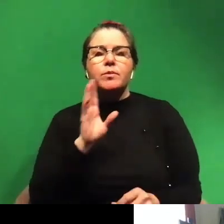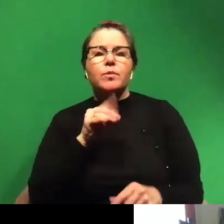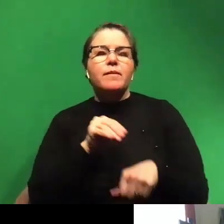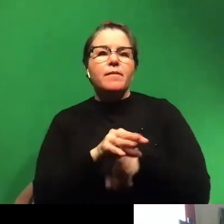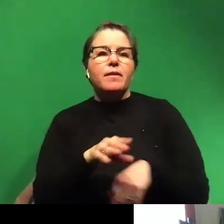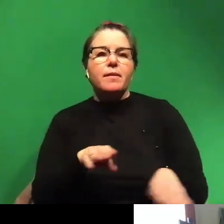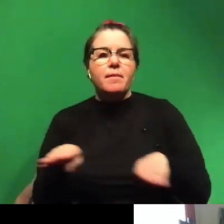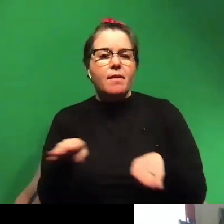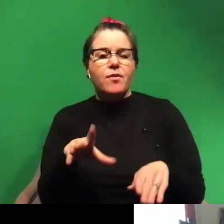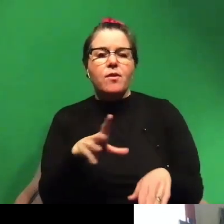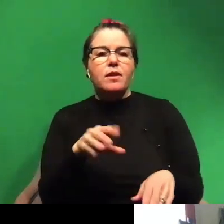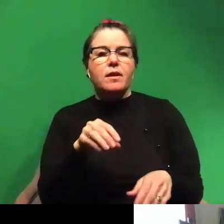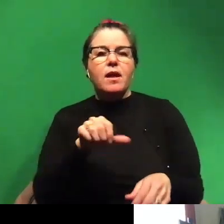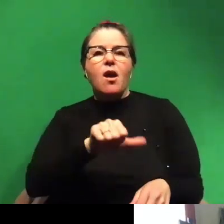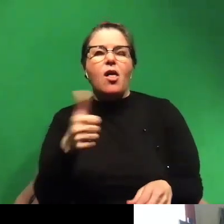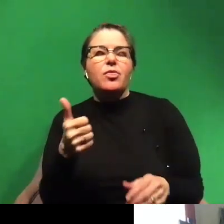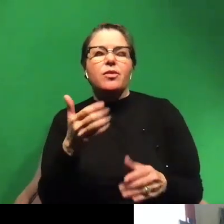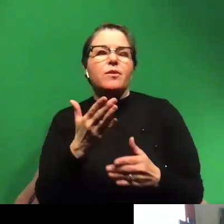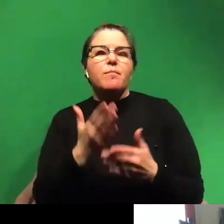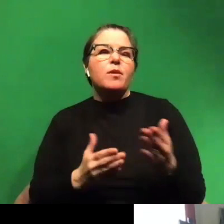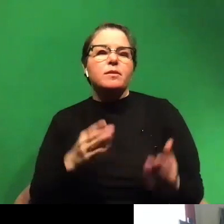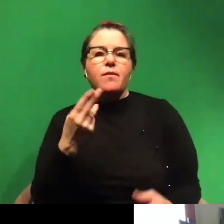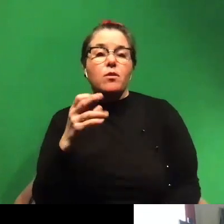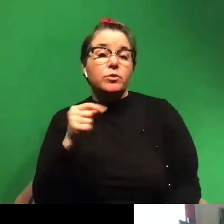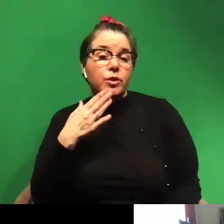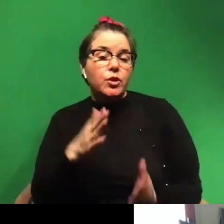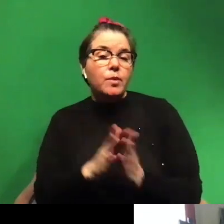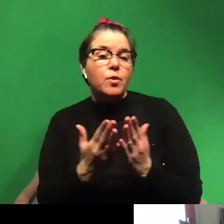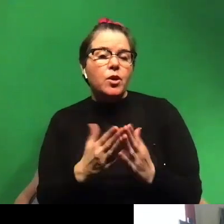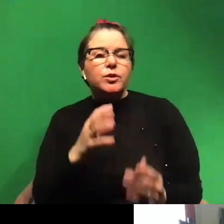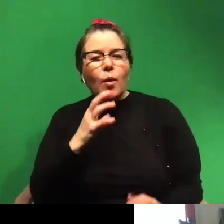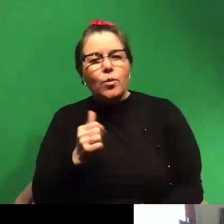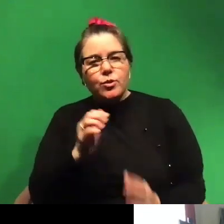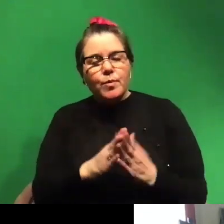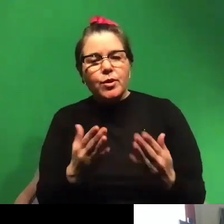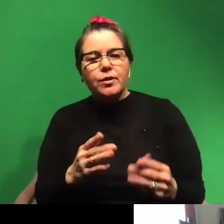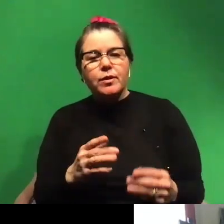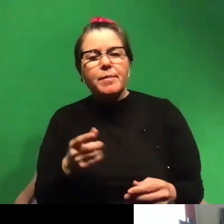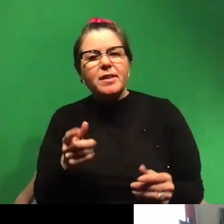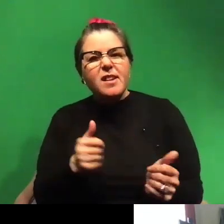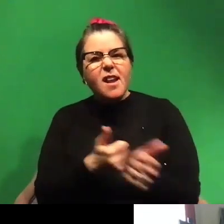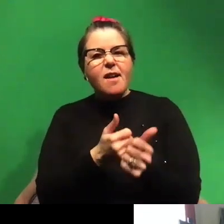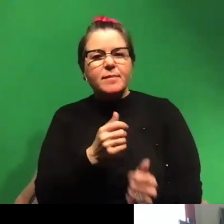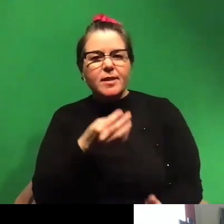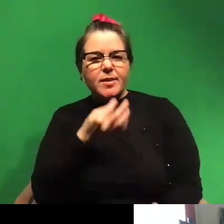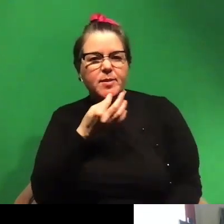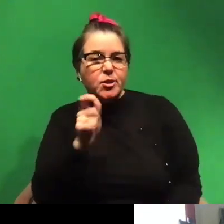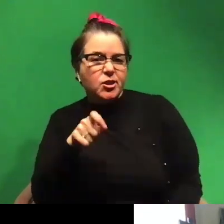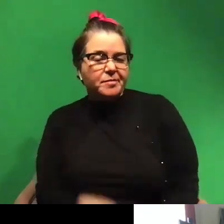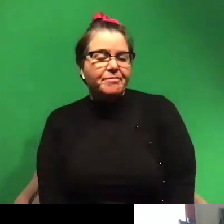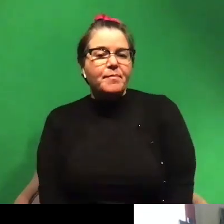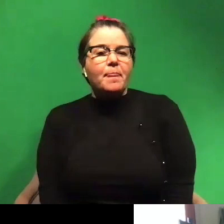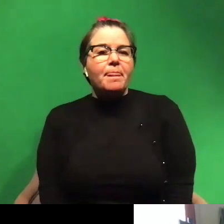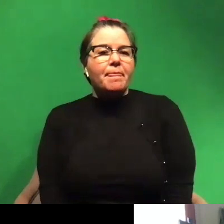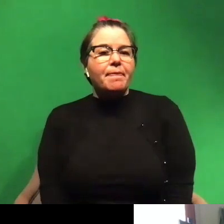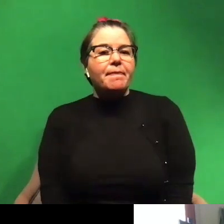behavior and other aspects of the host. It's a good book. It's older. I think he needs to update it, but yeah. I